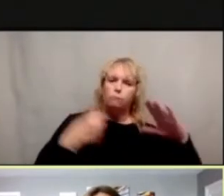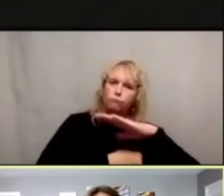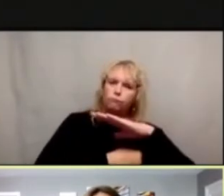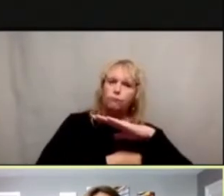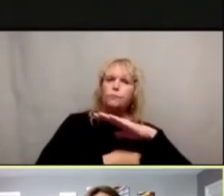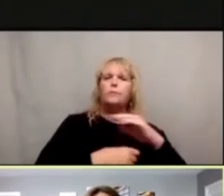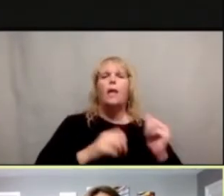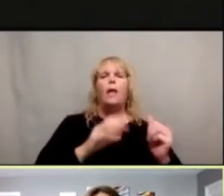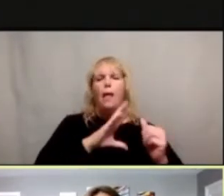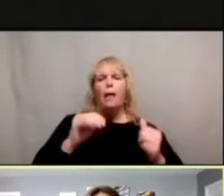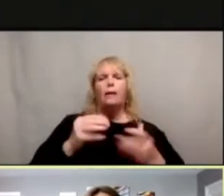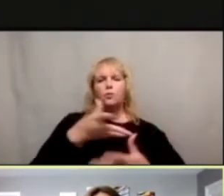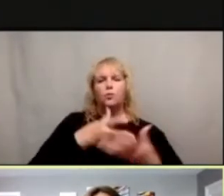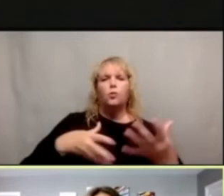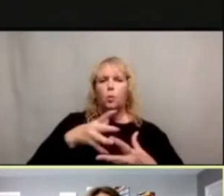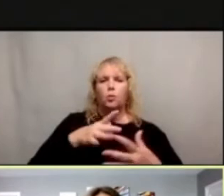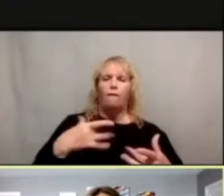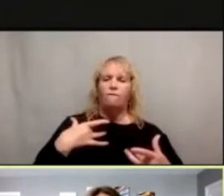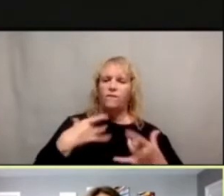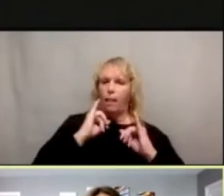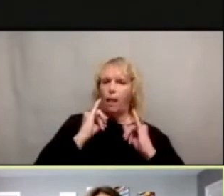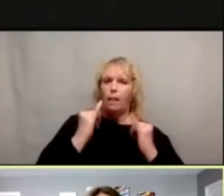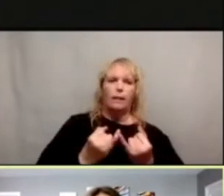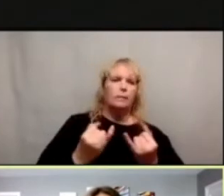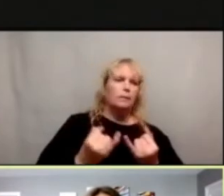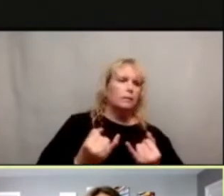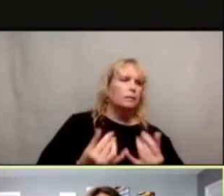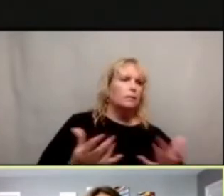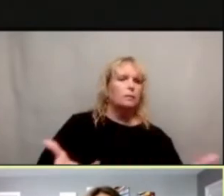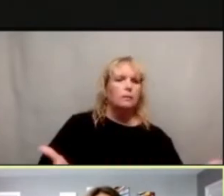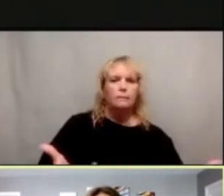the light, but recognizing that,